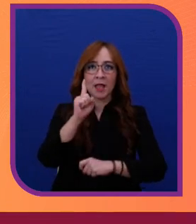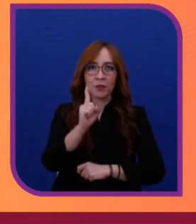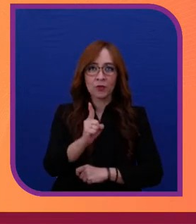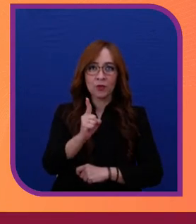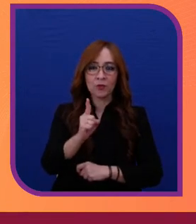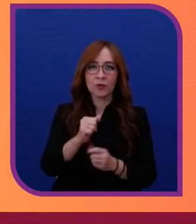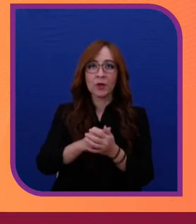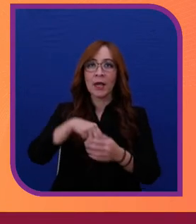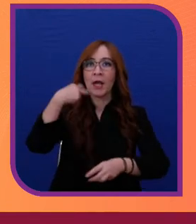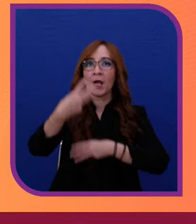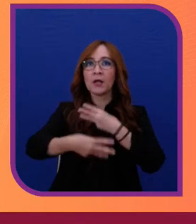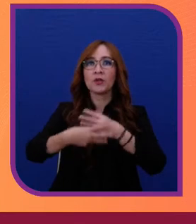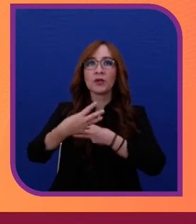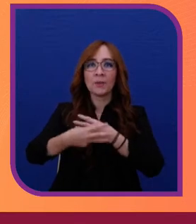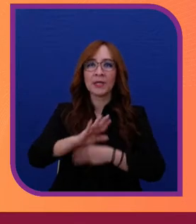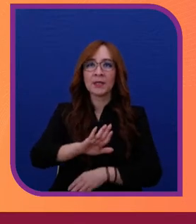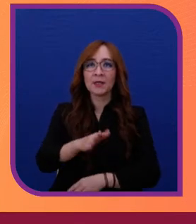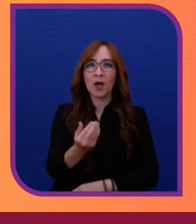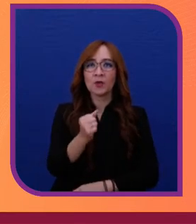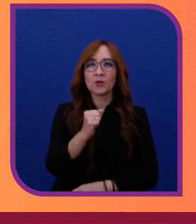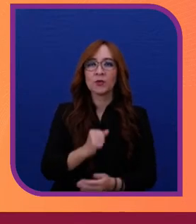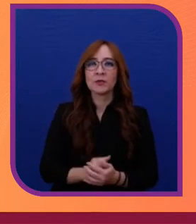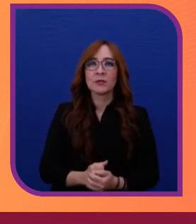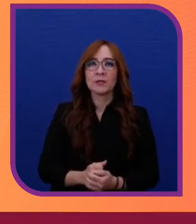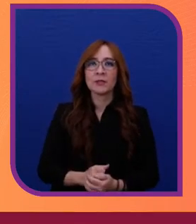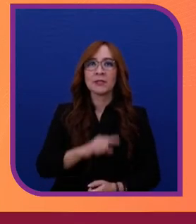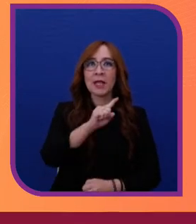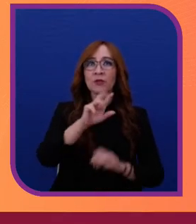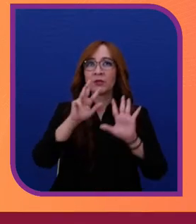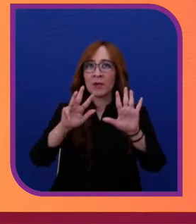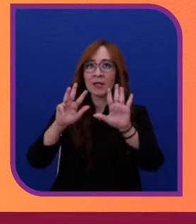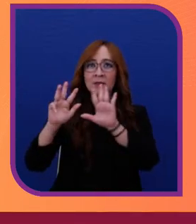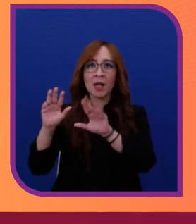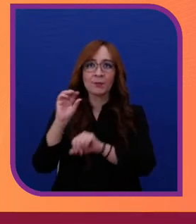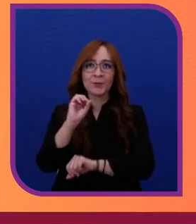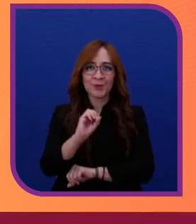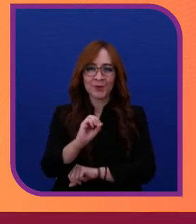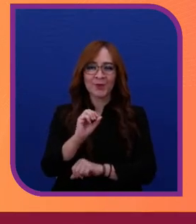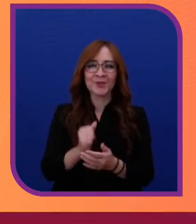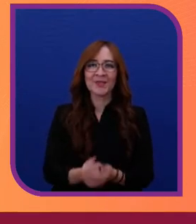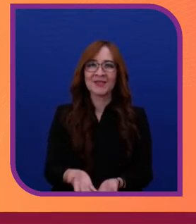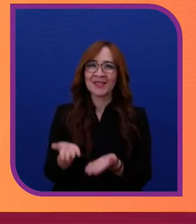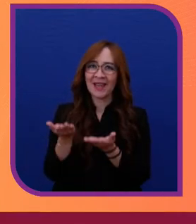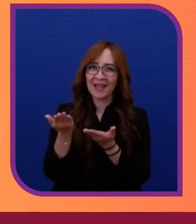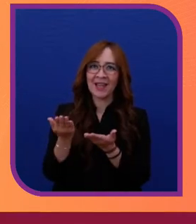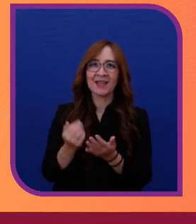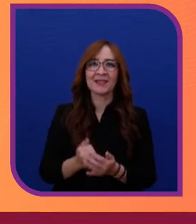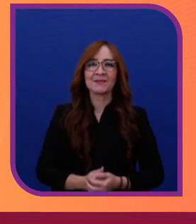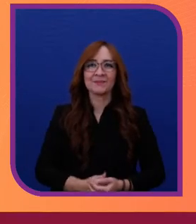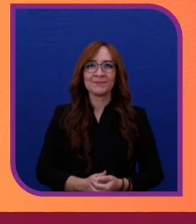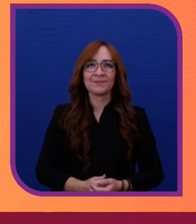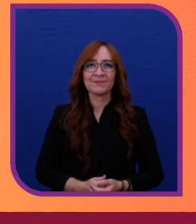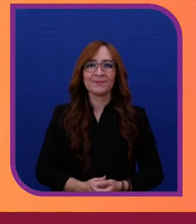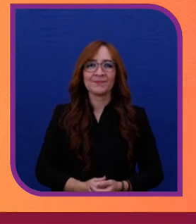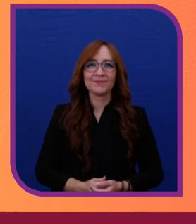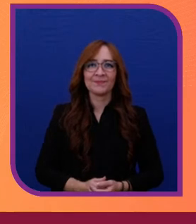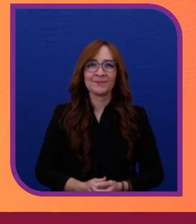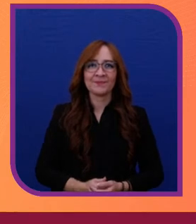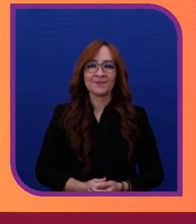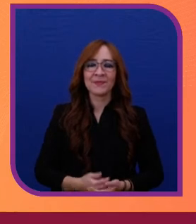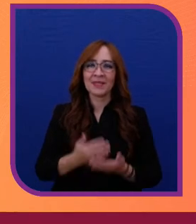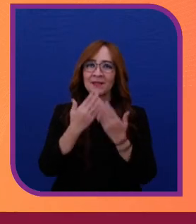at times yourself It's fine thank you Thank you Pak Bobi very good afternoon to Distinguish